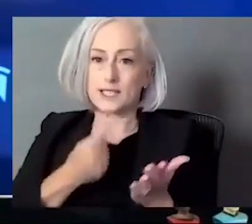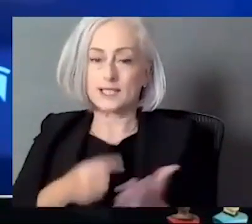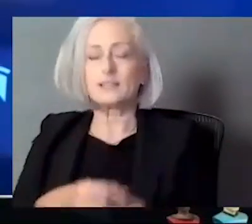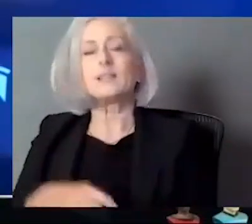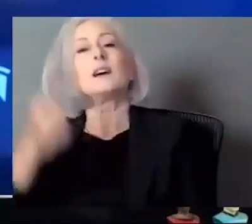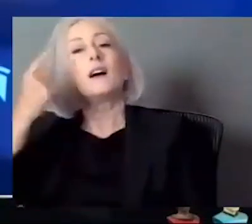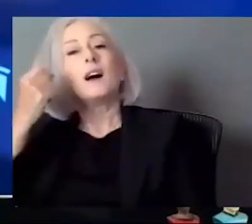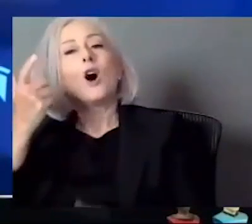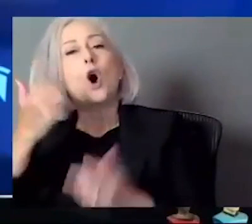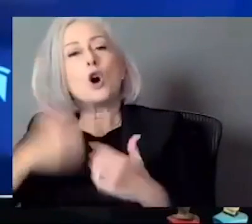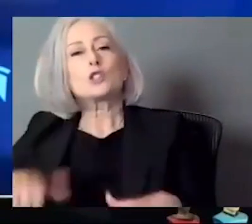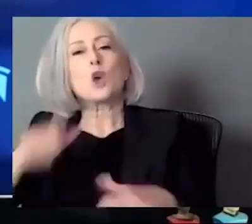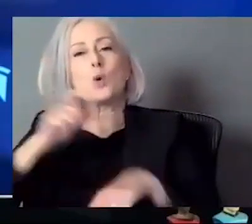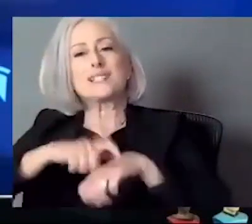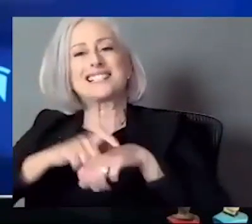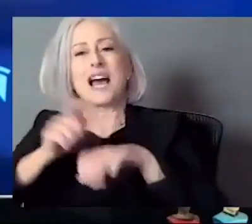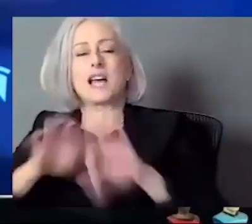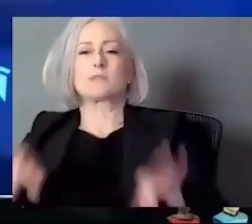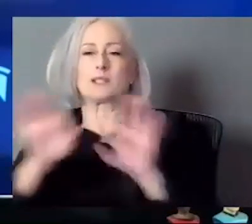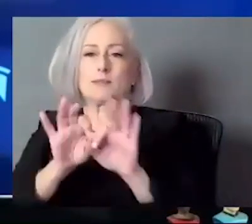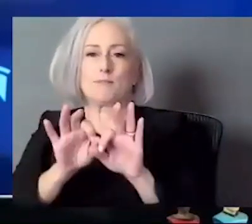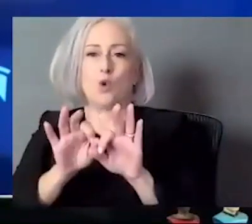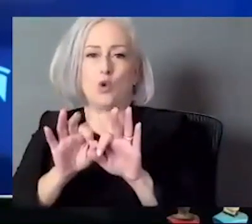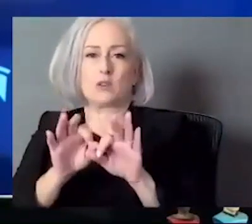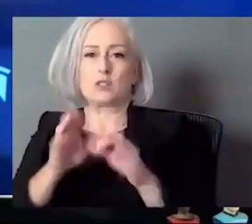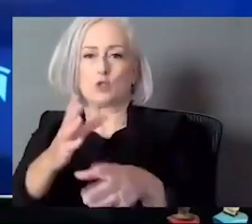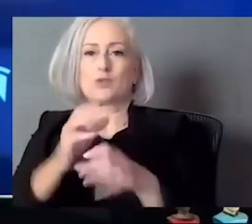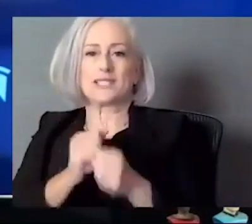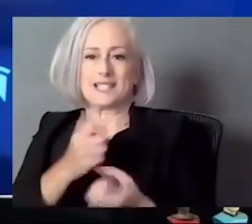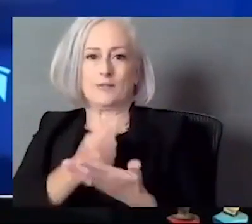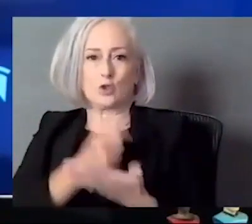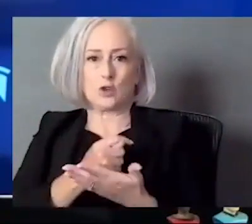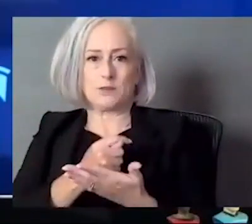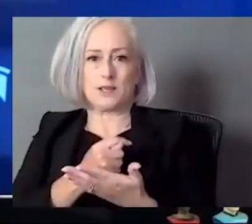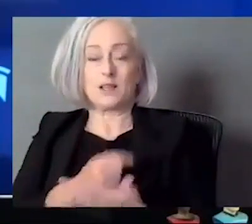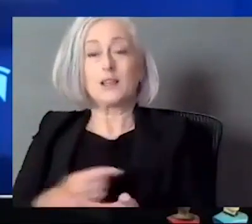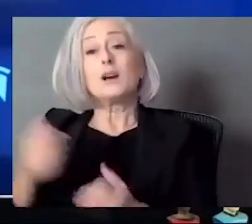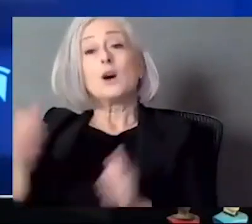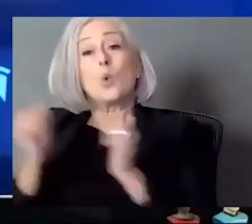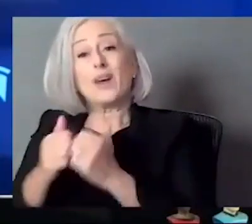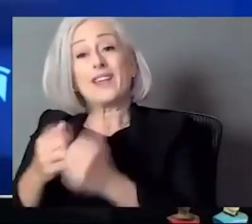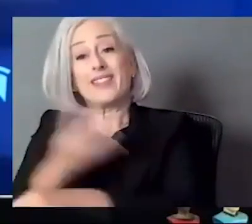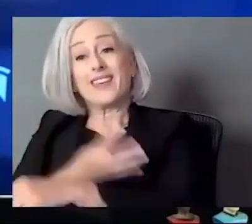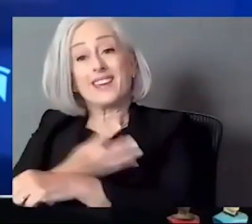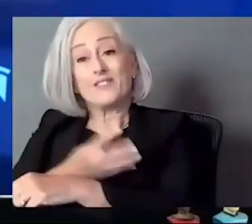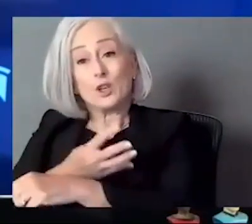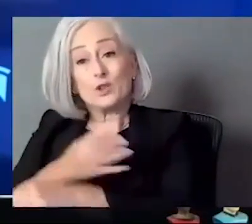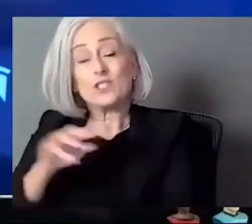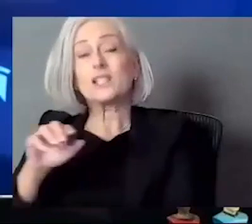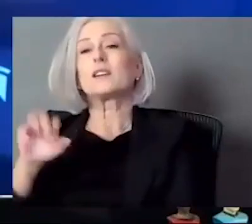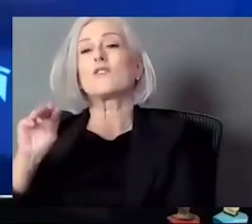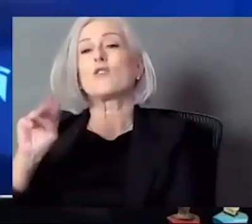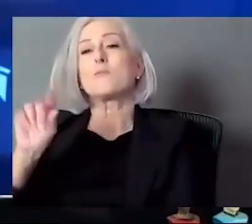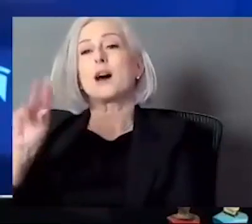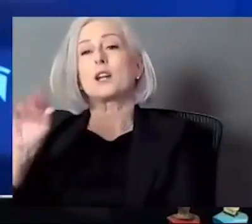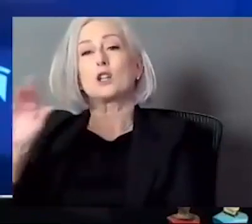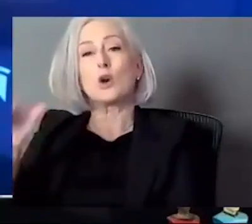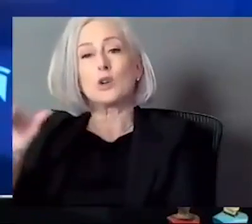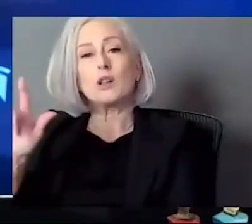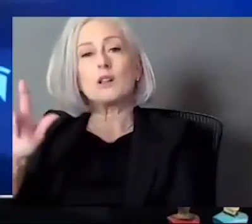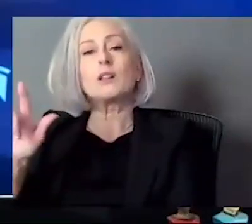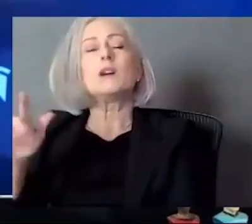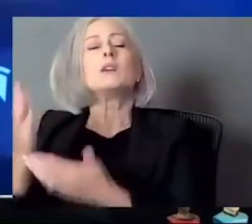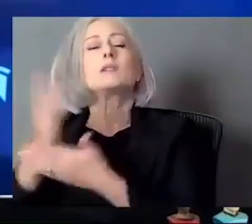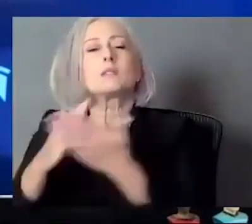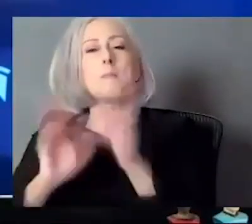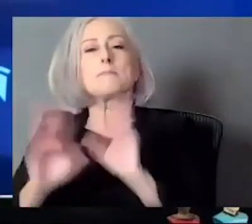lot of side effects to the infusion, right? People can get pretty sick with the infusion. Sometimes you have to be hospitalized after the infusion. So I think it's